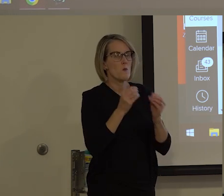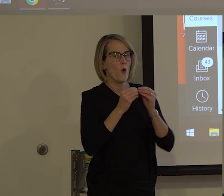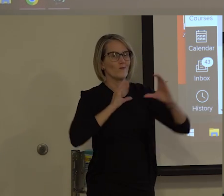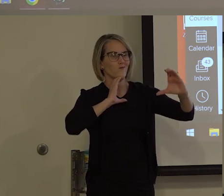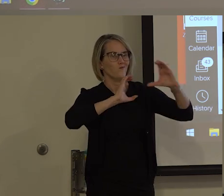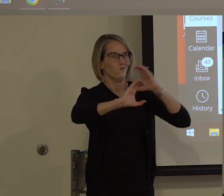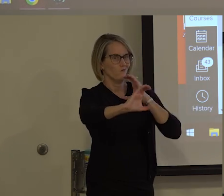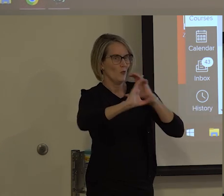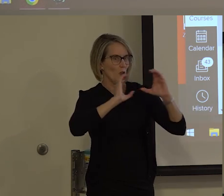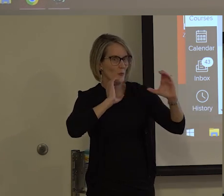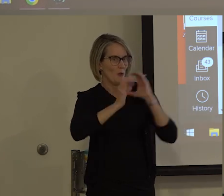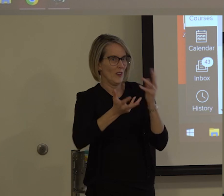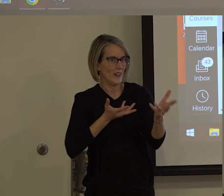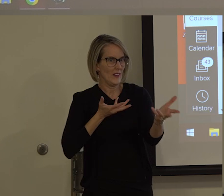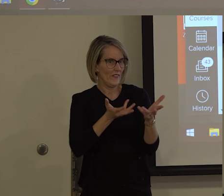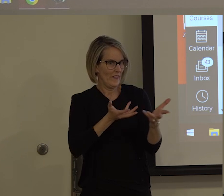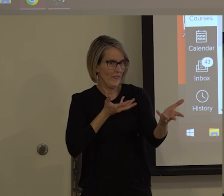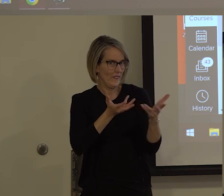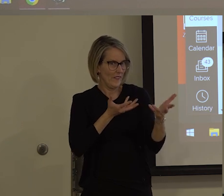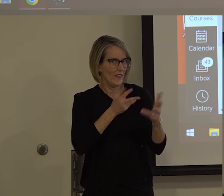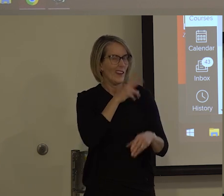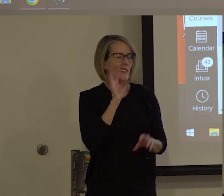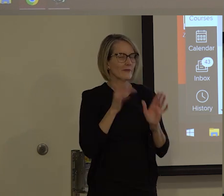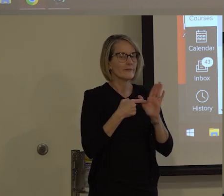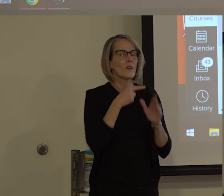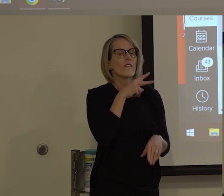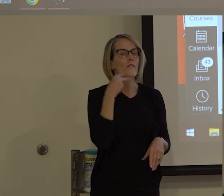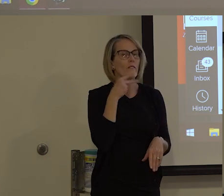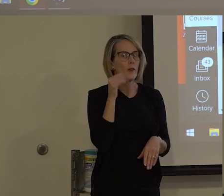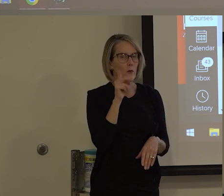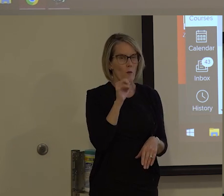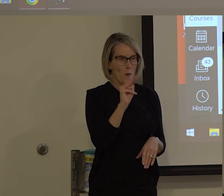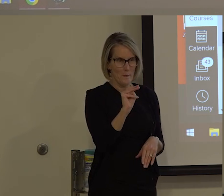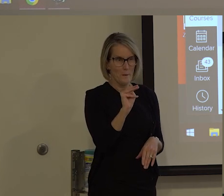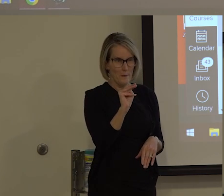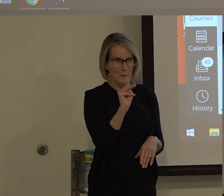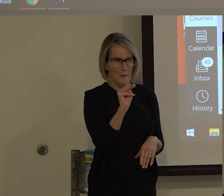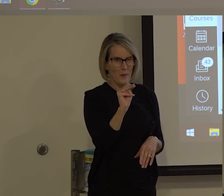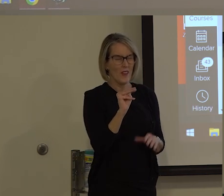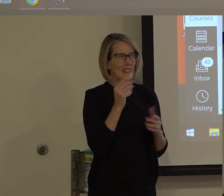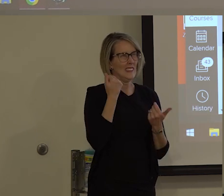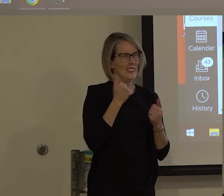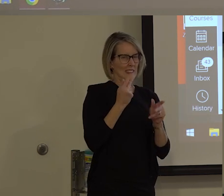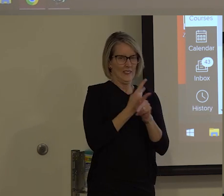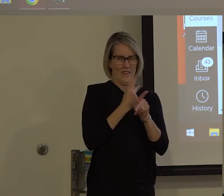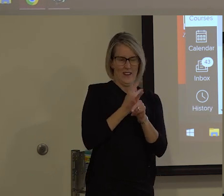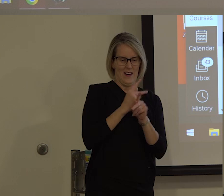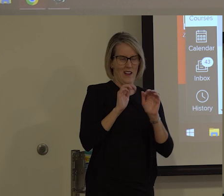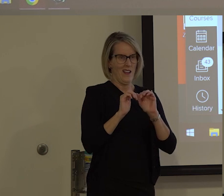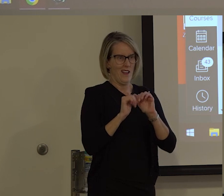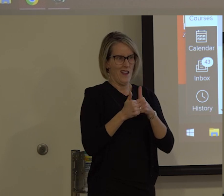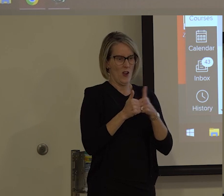communicative in nature, so things like verb forms and stuff like that, we wanted to try to find a way to replicate what we would do